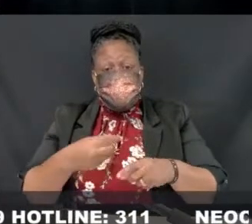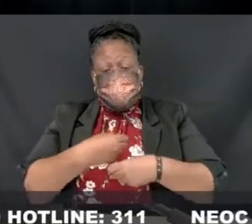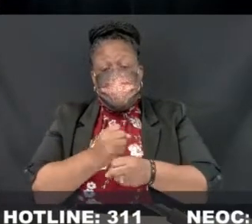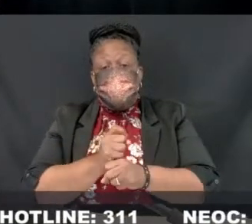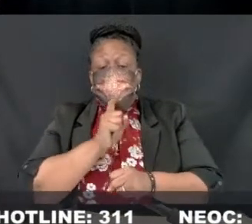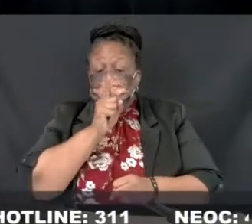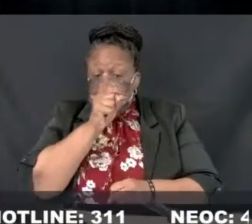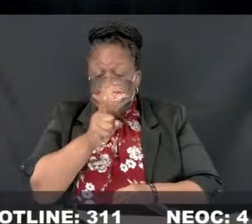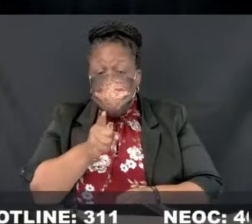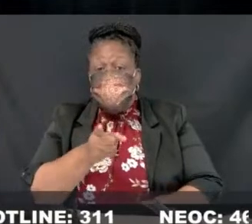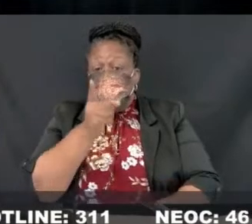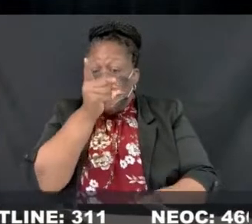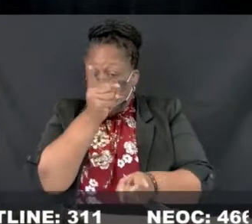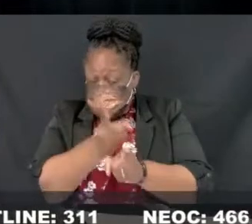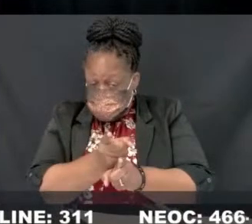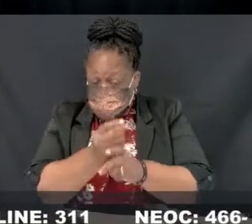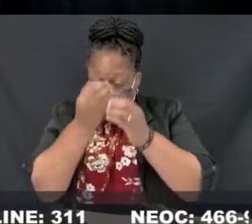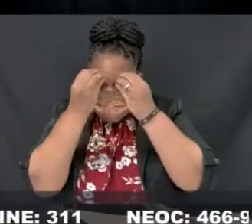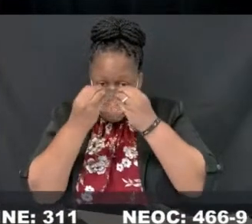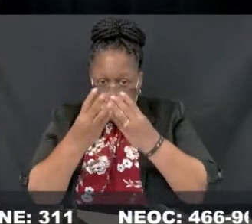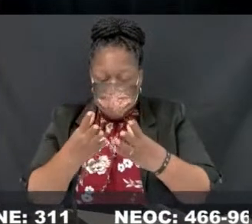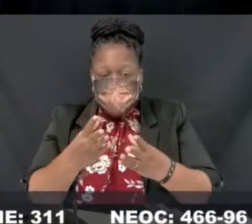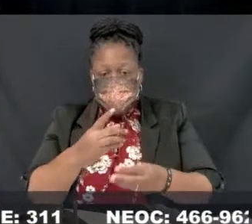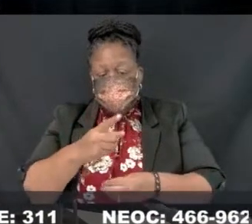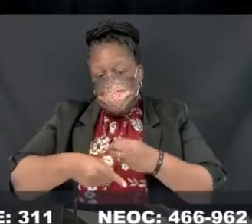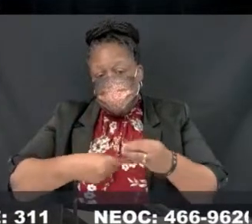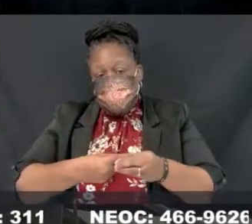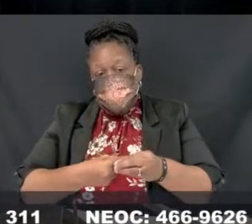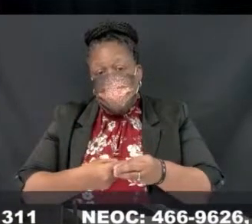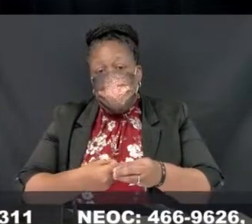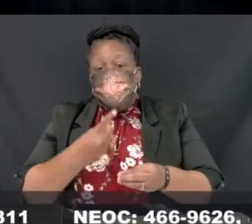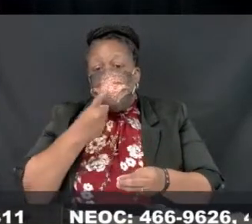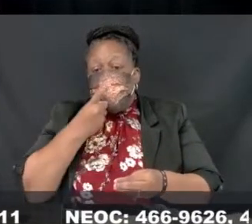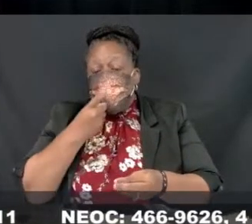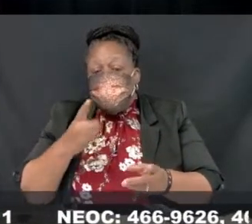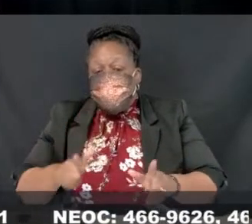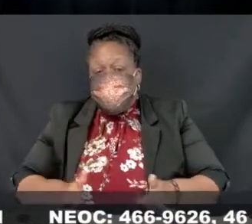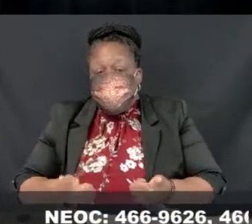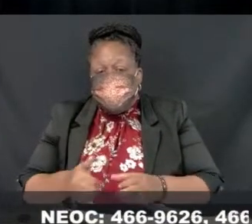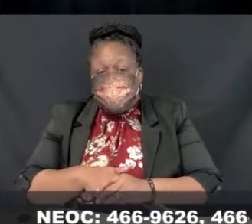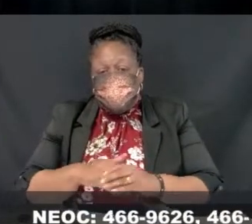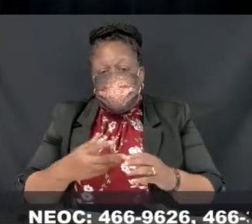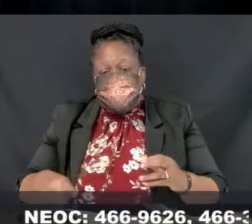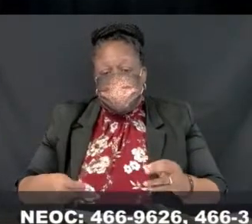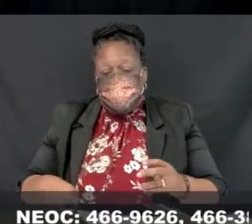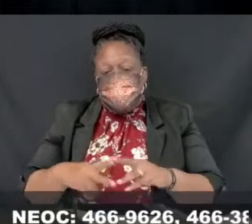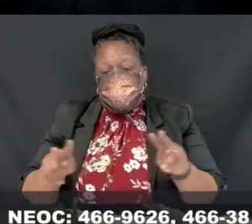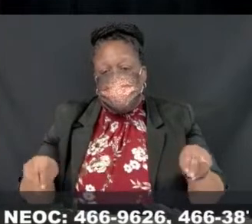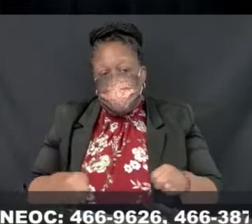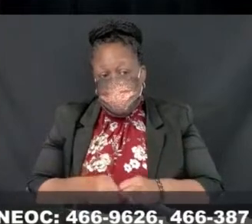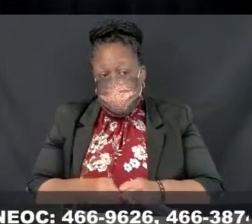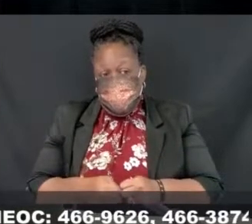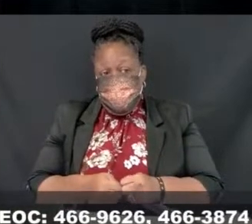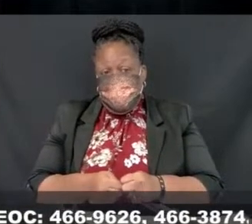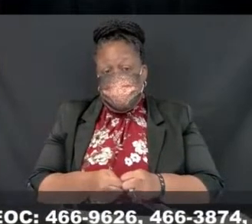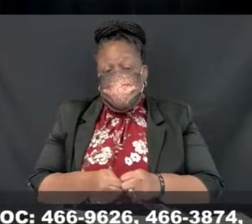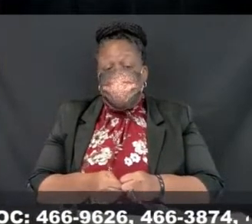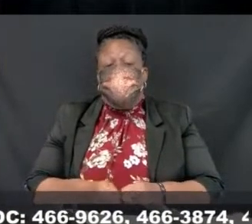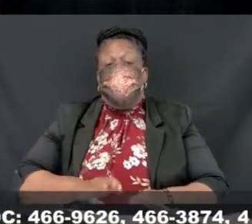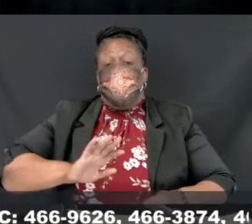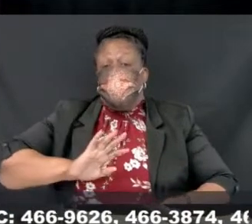accurately as to the makeup of our population. Your information is key to